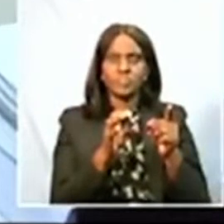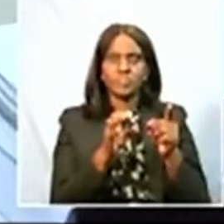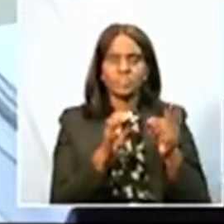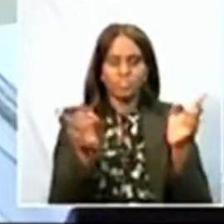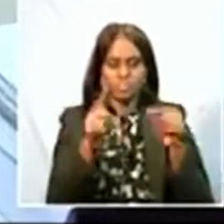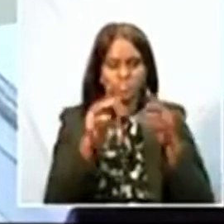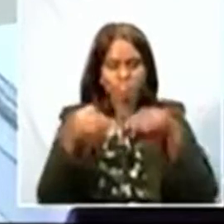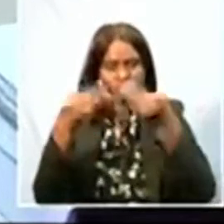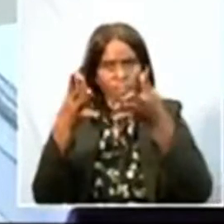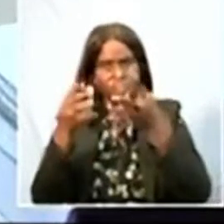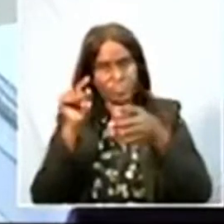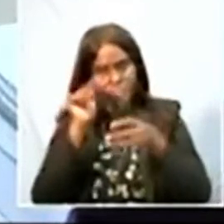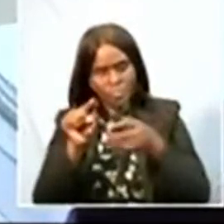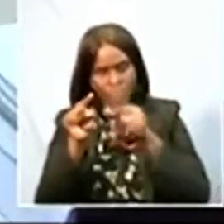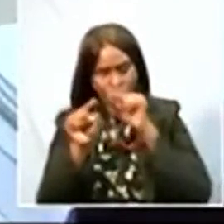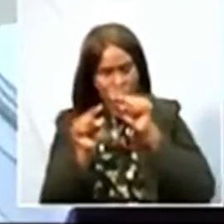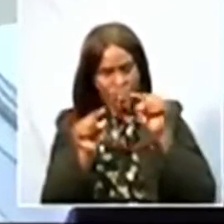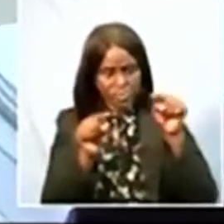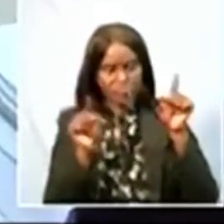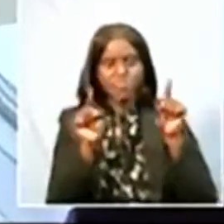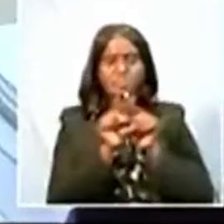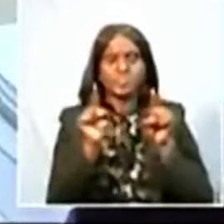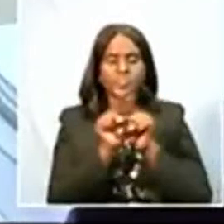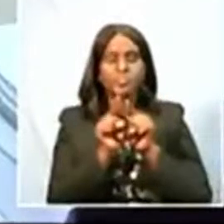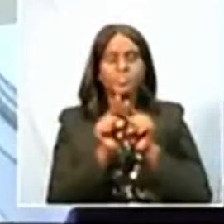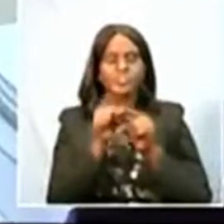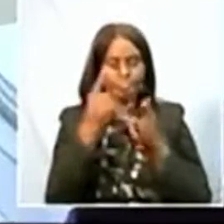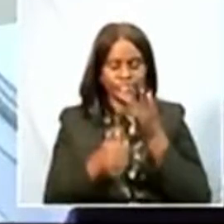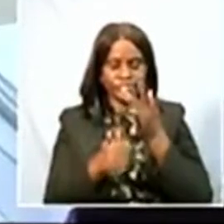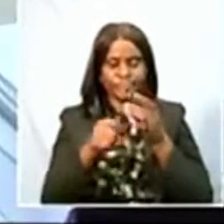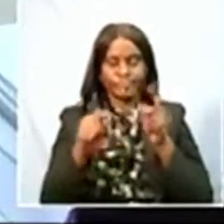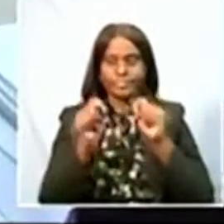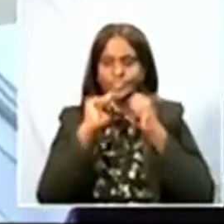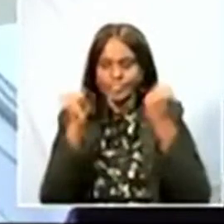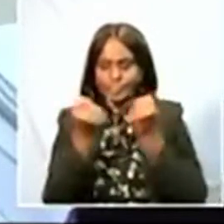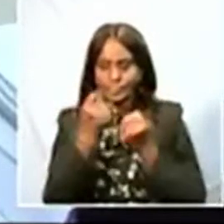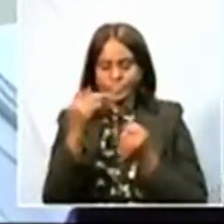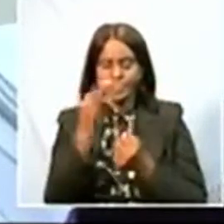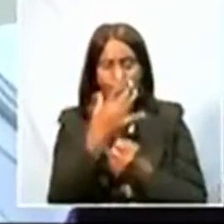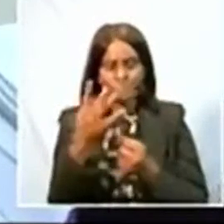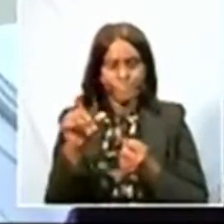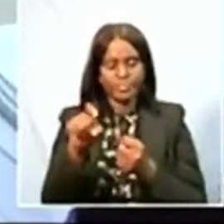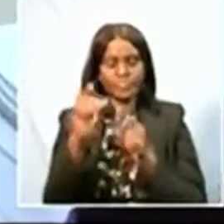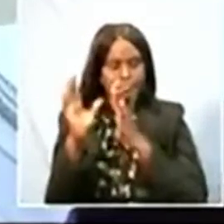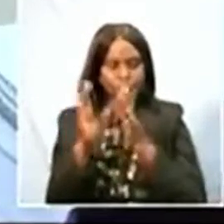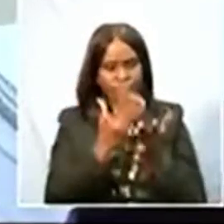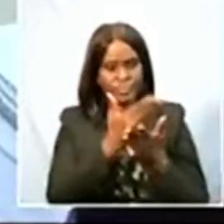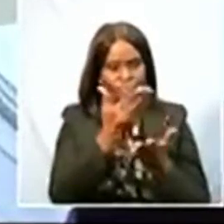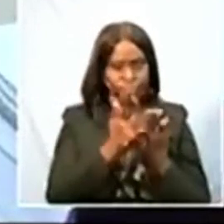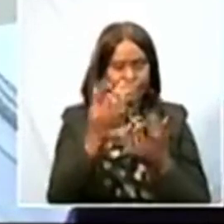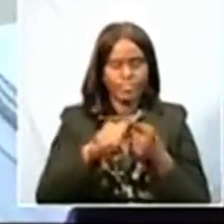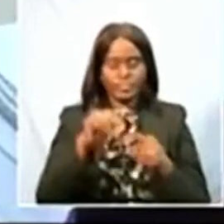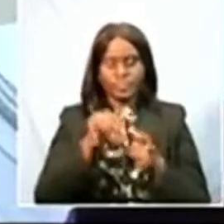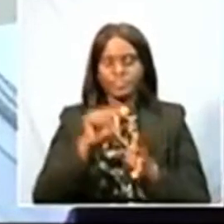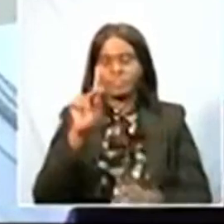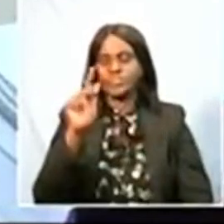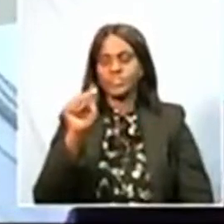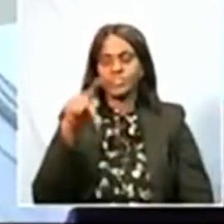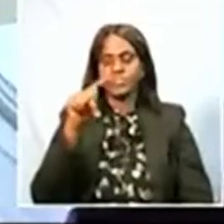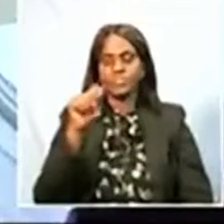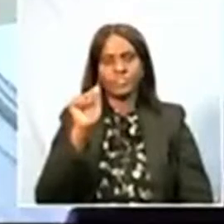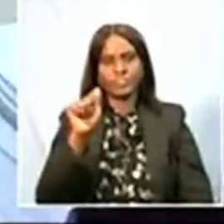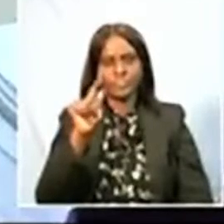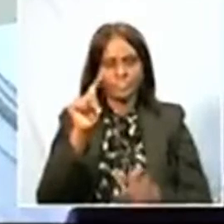When to give this? And what type of assets are supposed to be procured? But in KAPUTA, you just